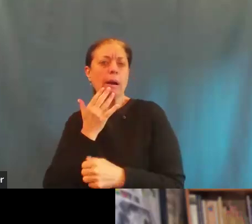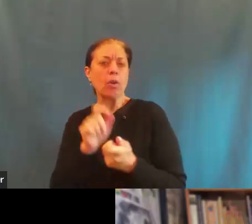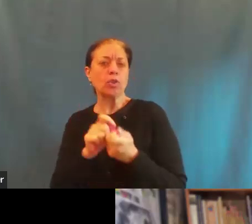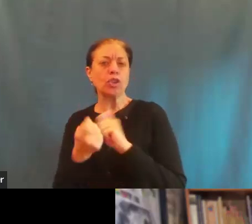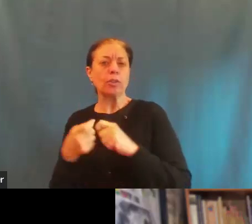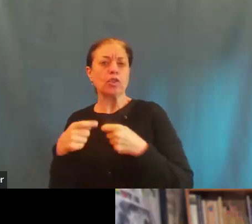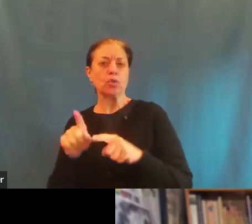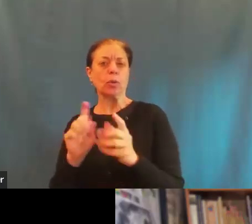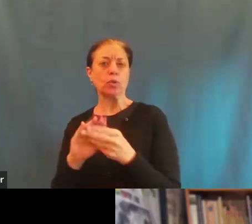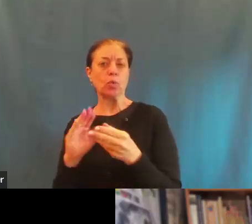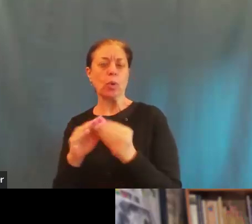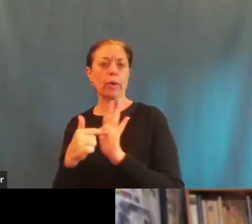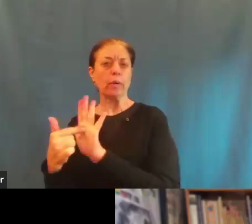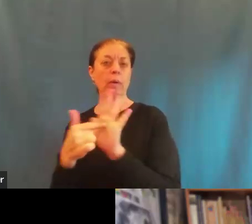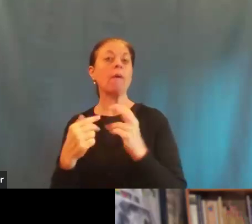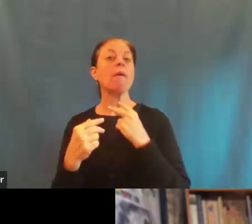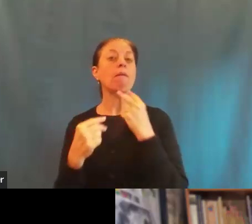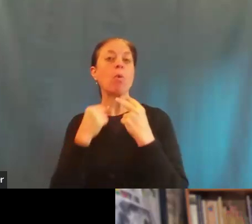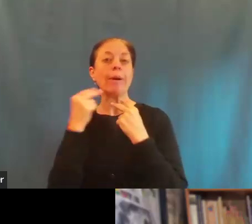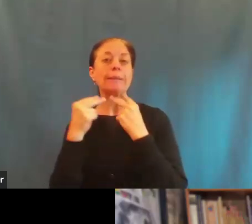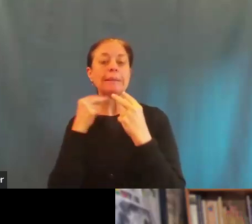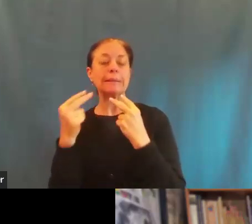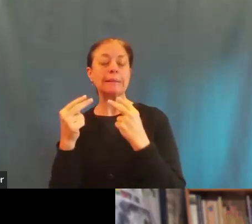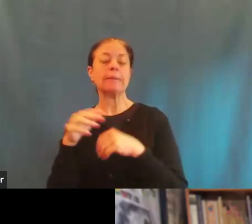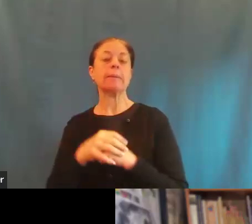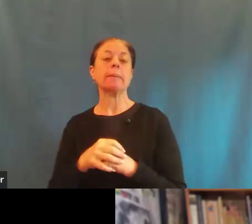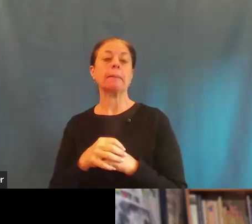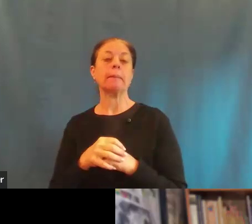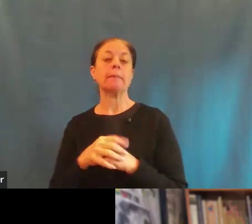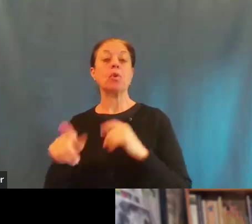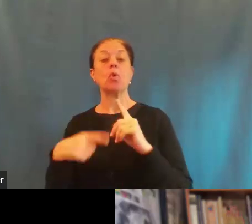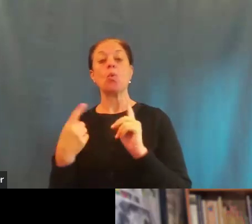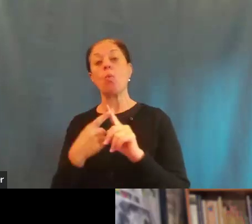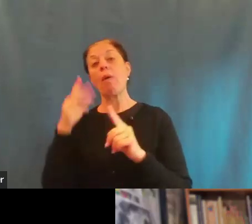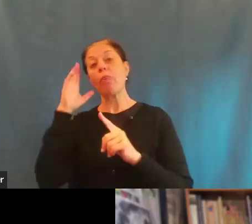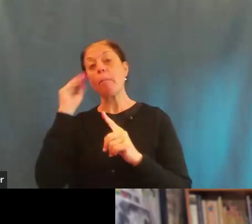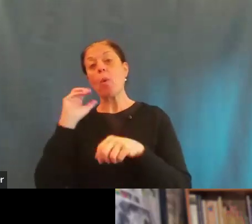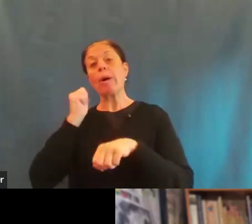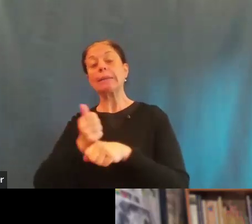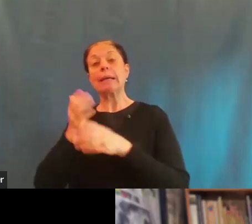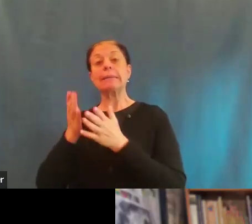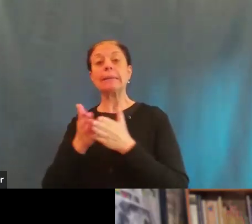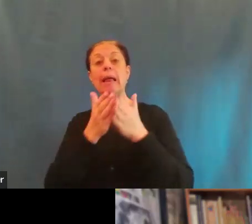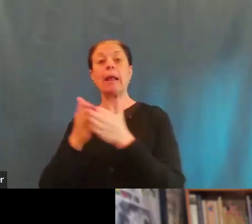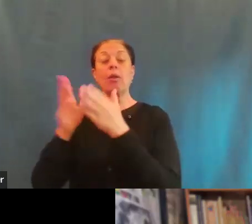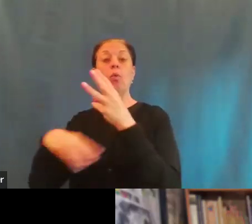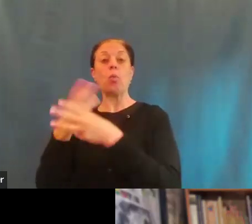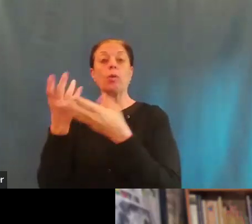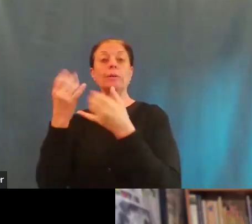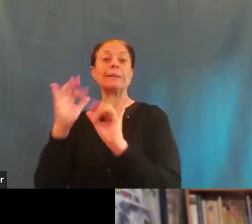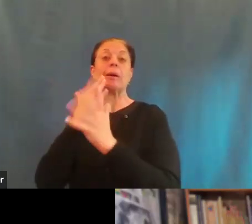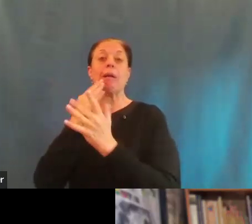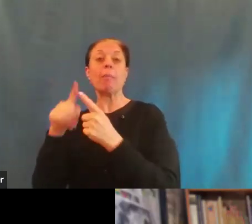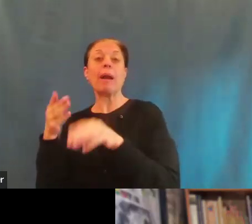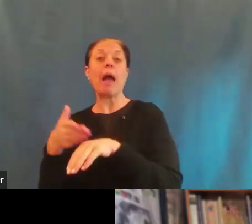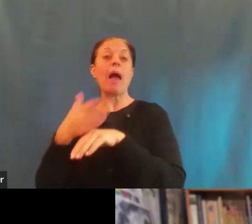the story to reflect the boy's feelings. When he sets sail, the world is still in color, but after